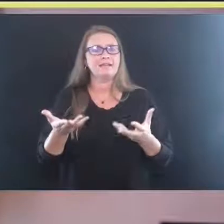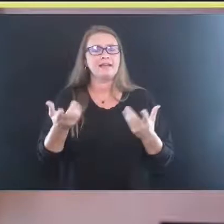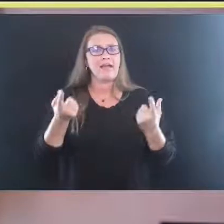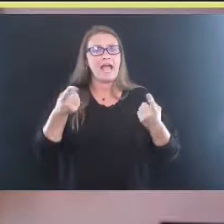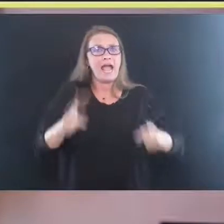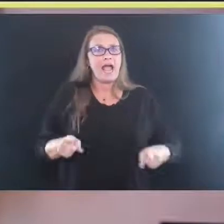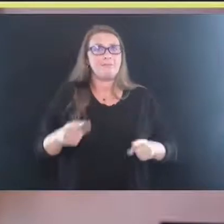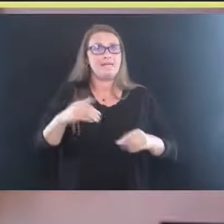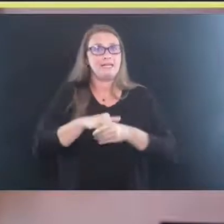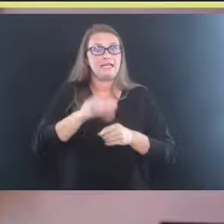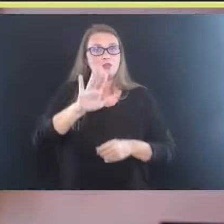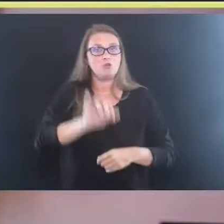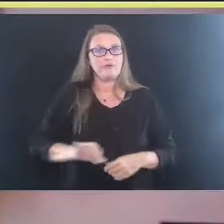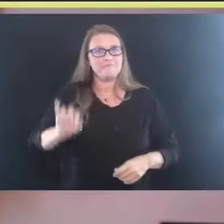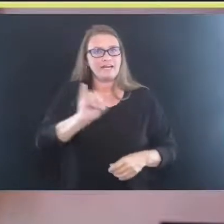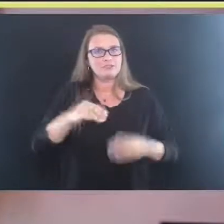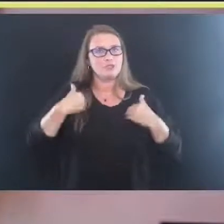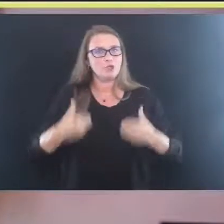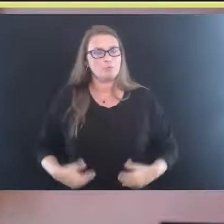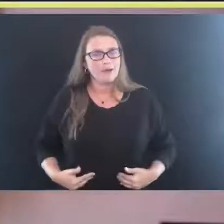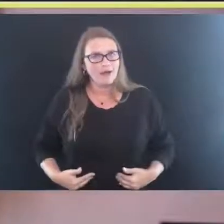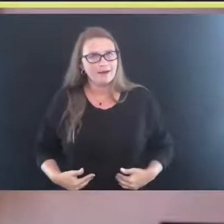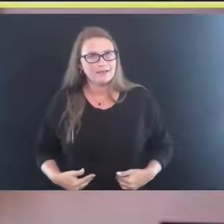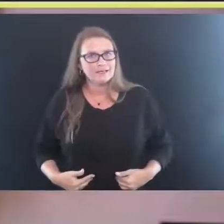any infection with that particular, with